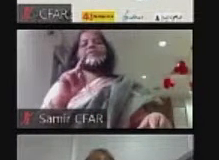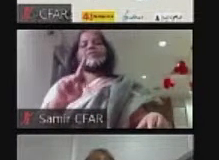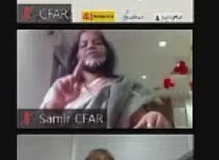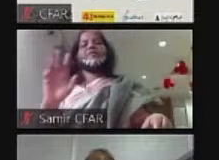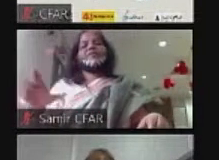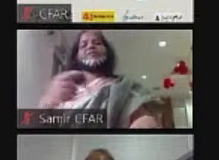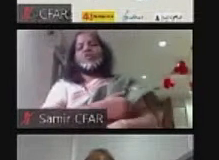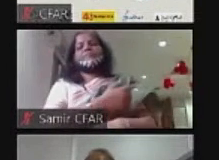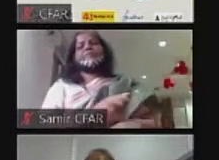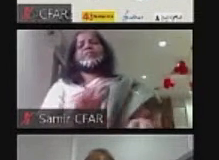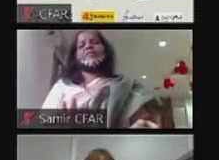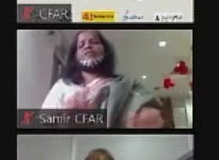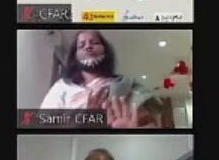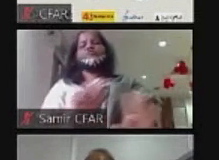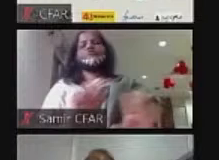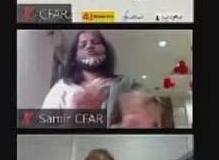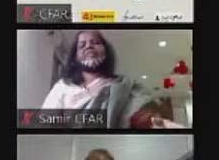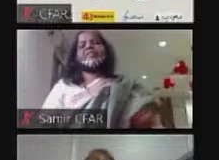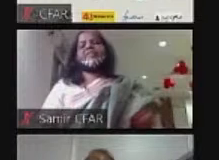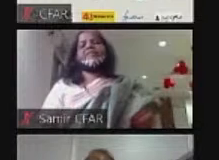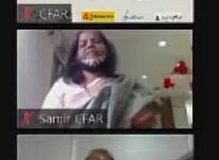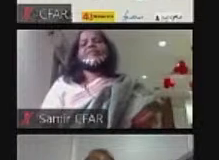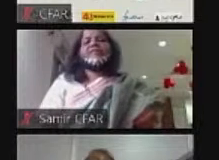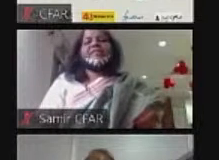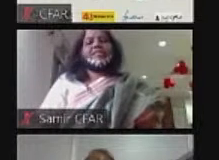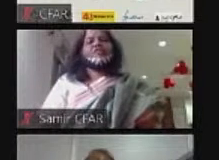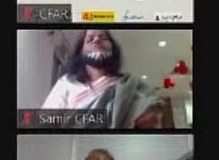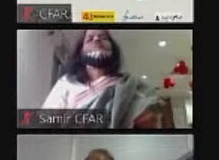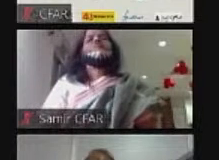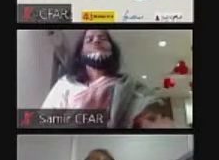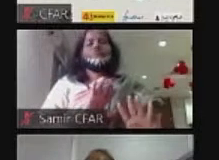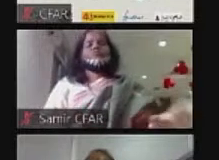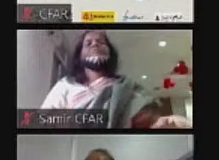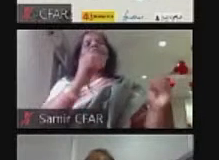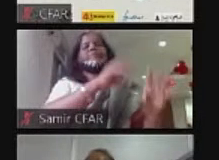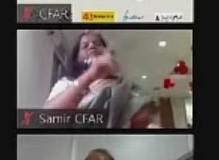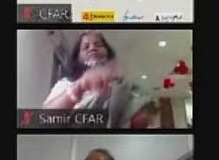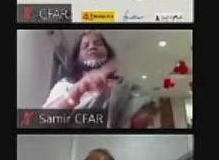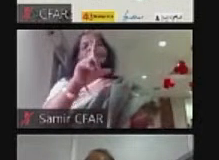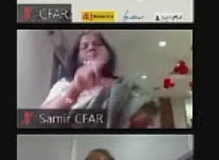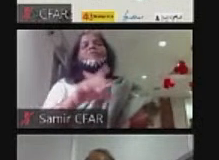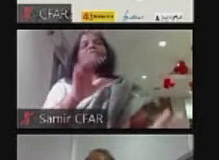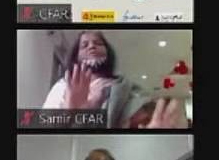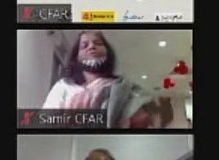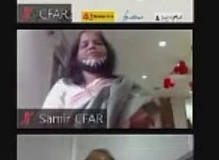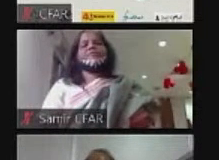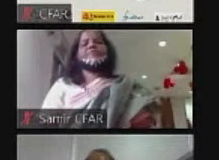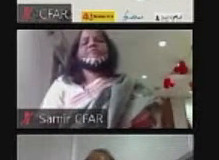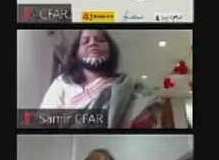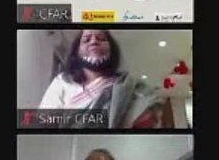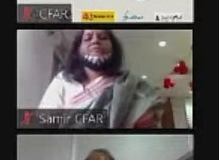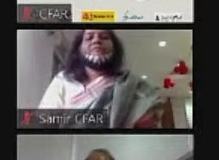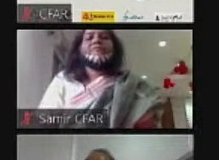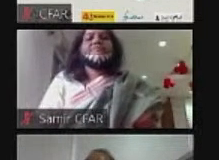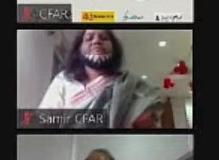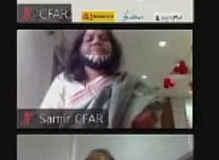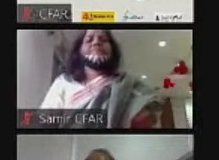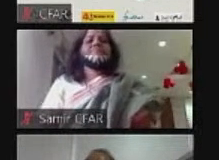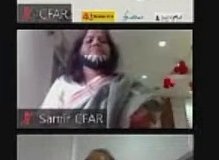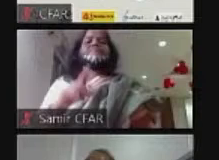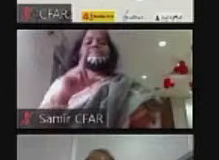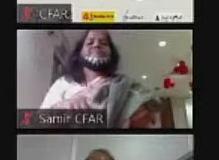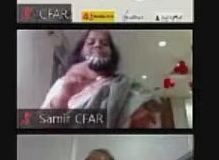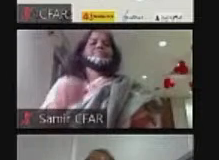which is subclause I of Section 24, talks about how it's essential to provide healthcare to them,